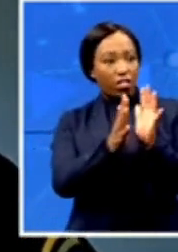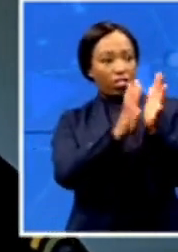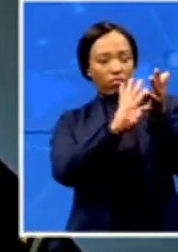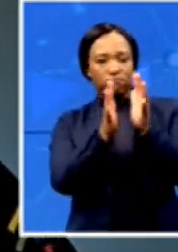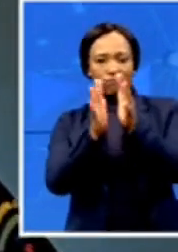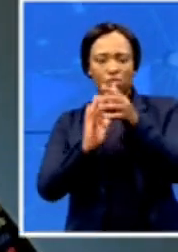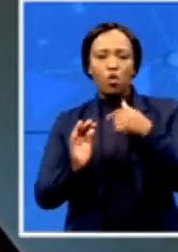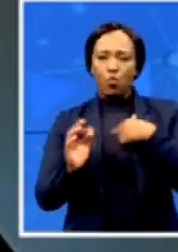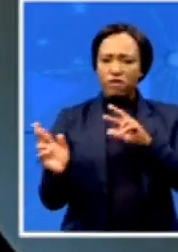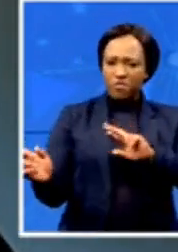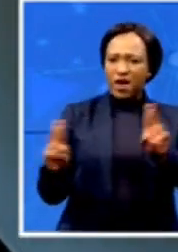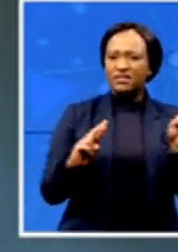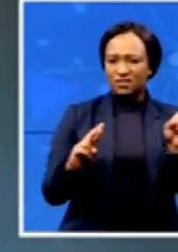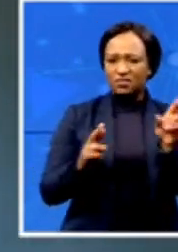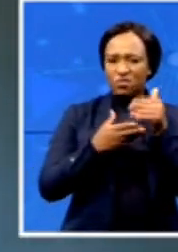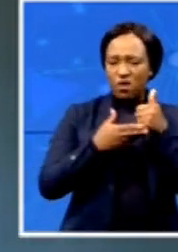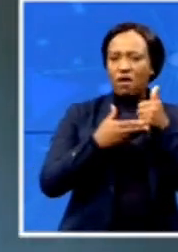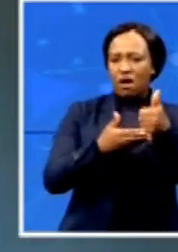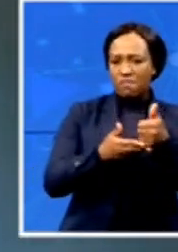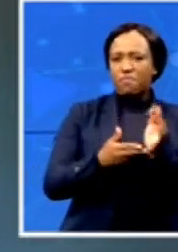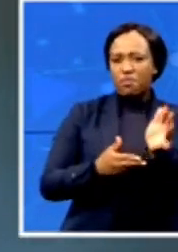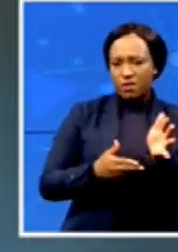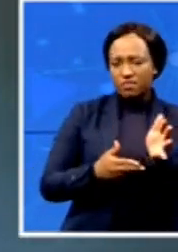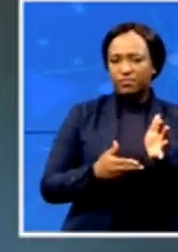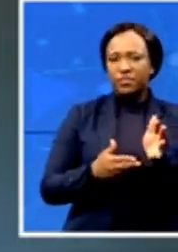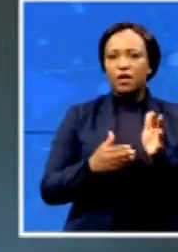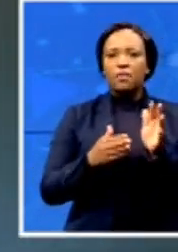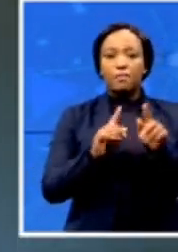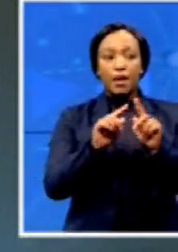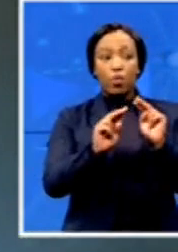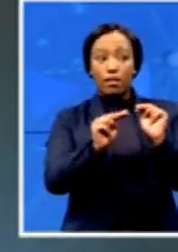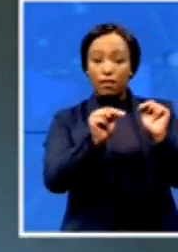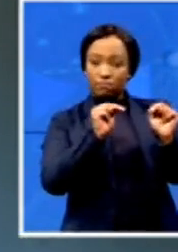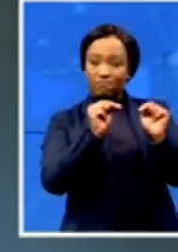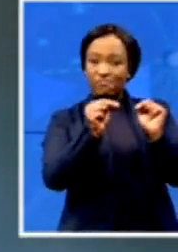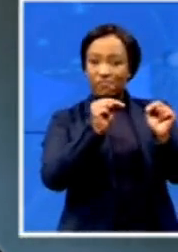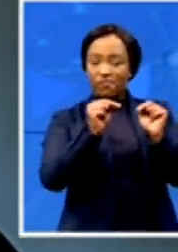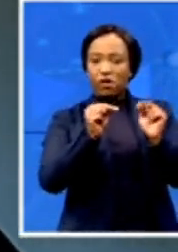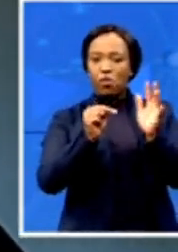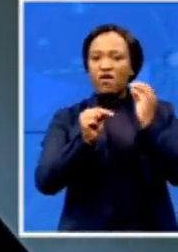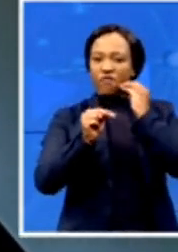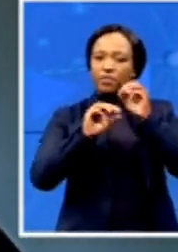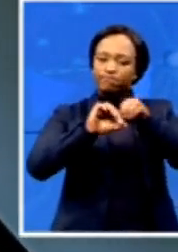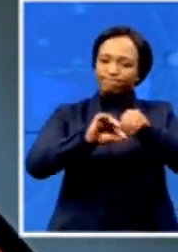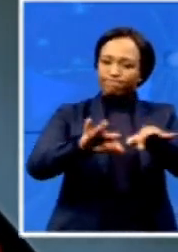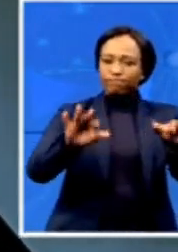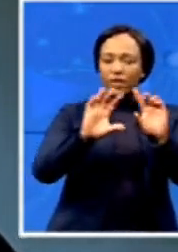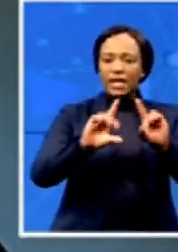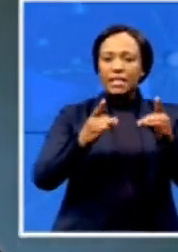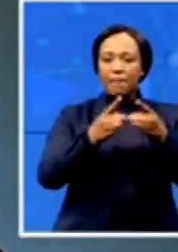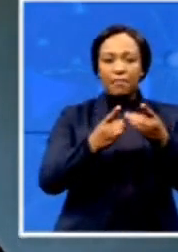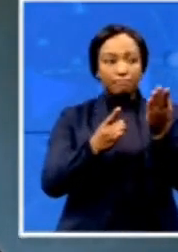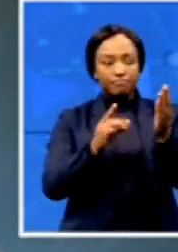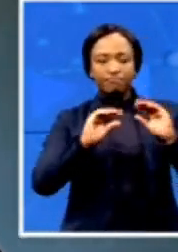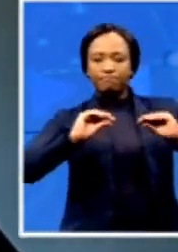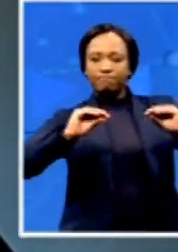where possible, but we will negotiate and cascade that information to the Department of Education to avoid a situation whereby